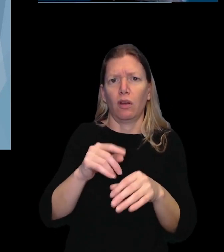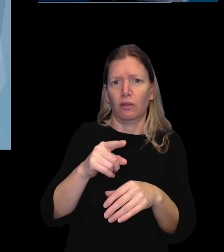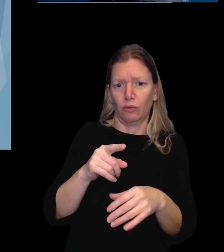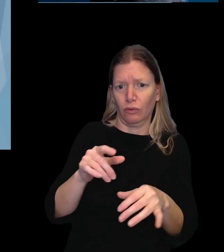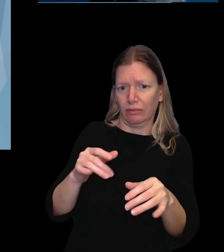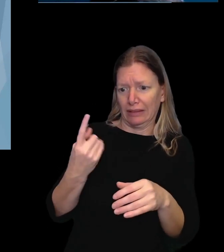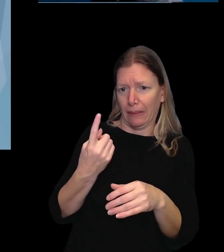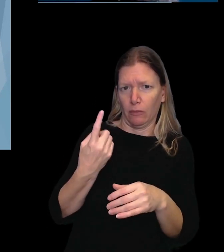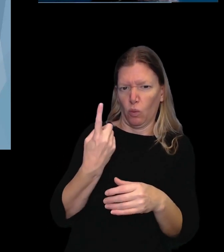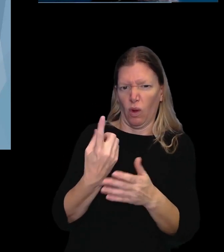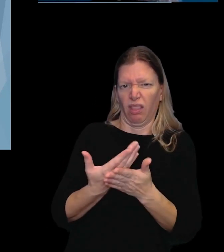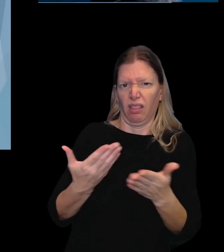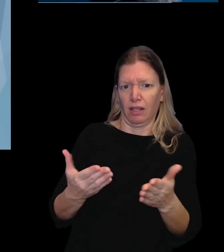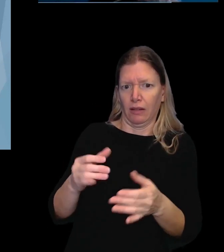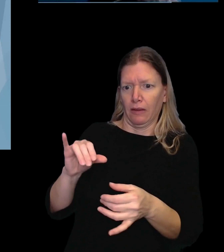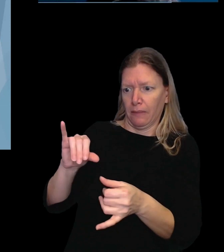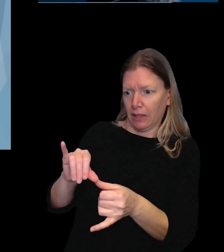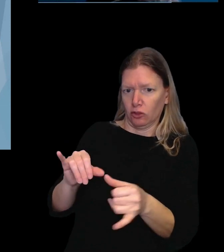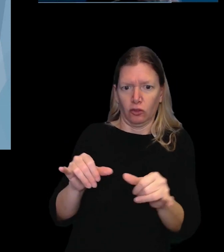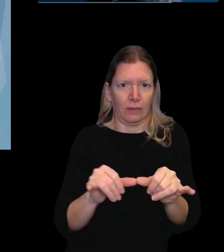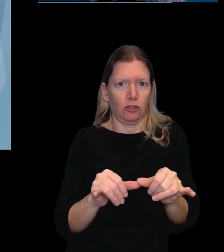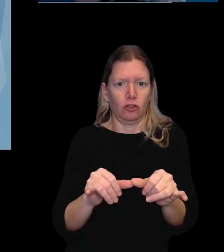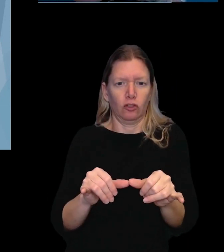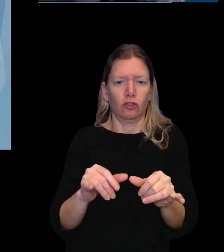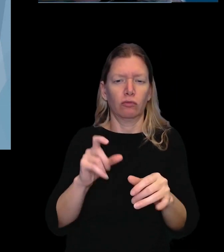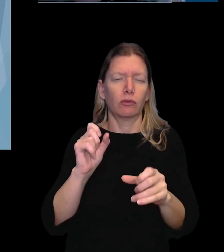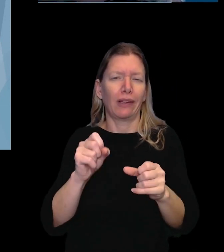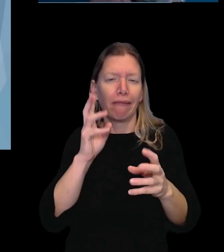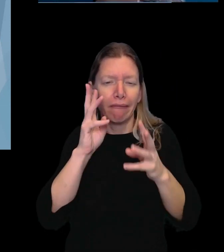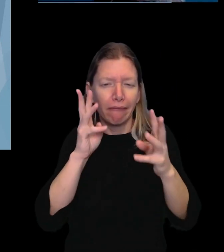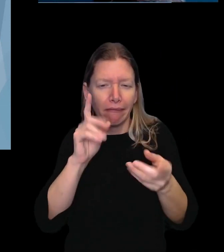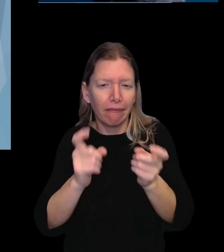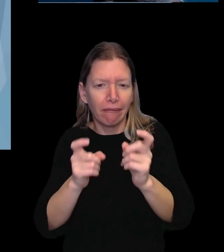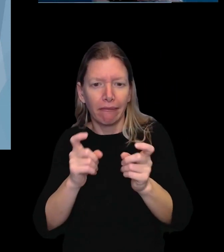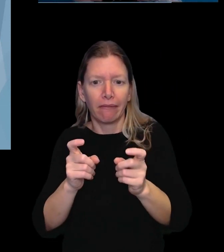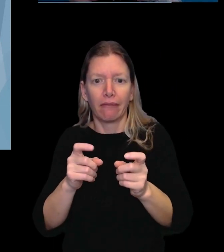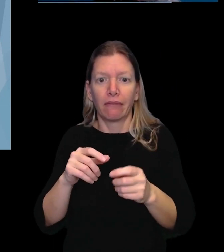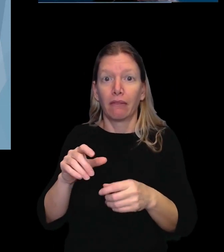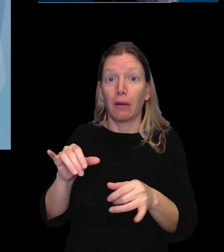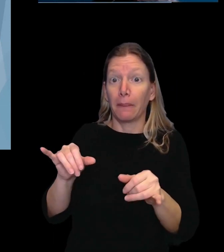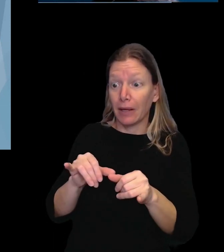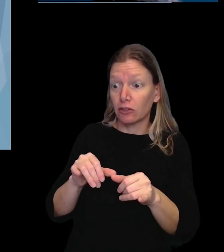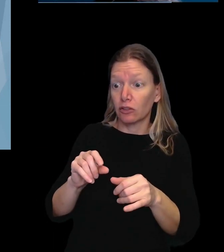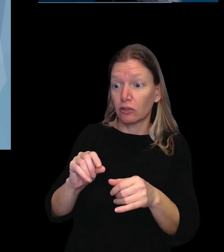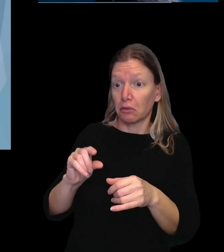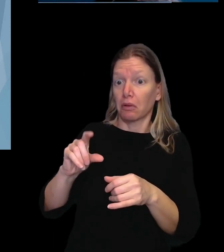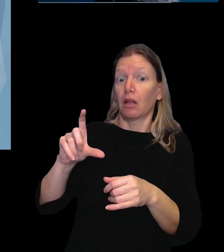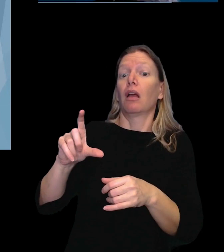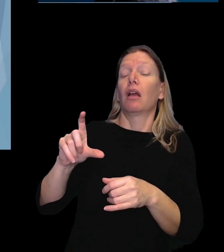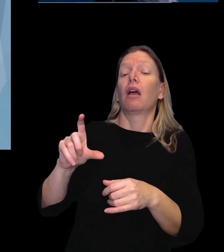have a consistent thing to measure against, then you can kind of improvise it. Like, oh, it